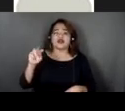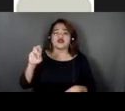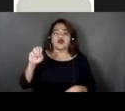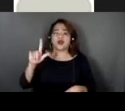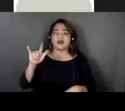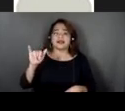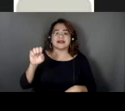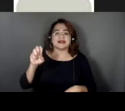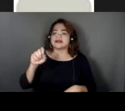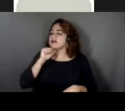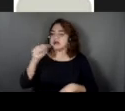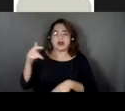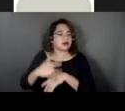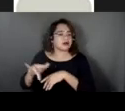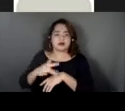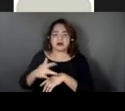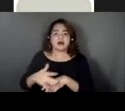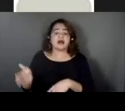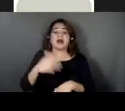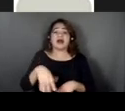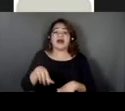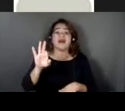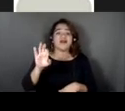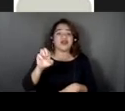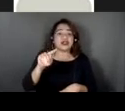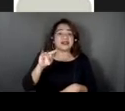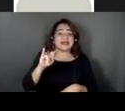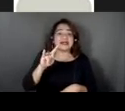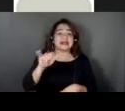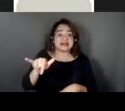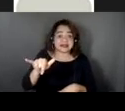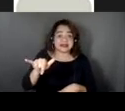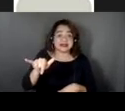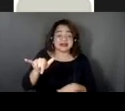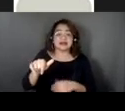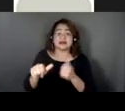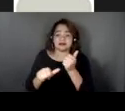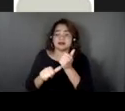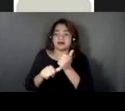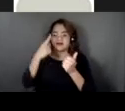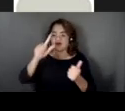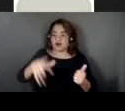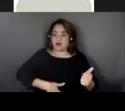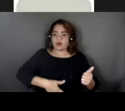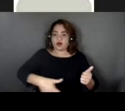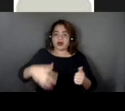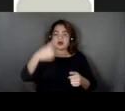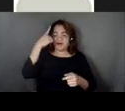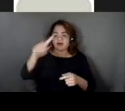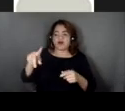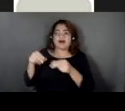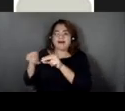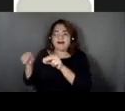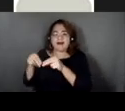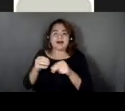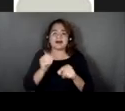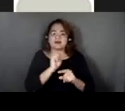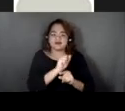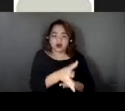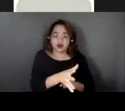both egg-based and sperm-bearing folks. And we do have behavioral health services